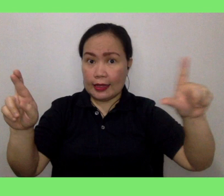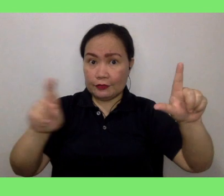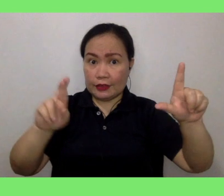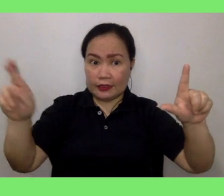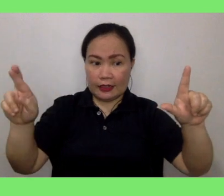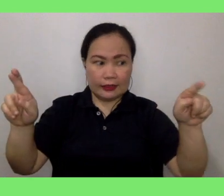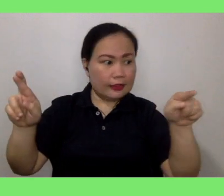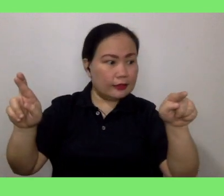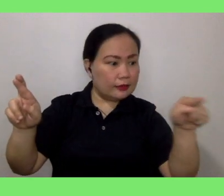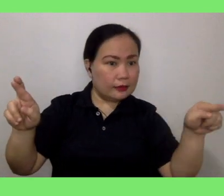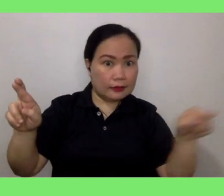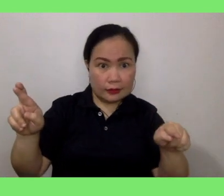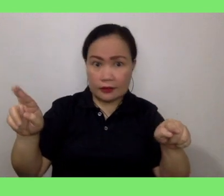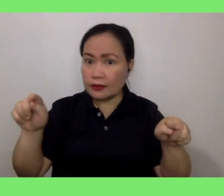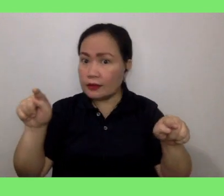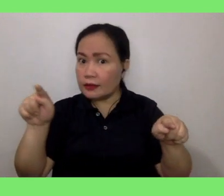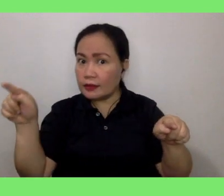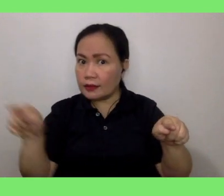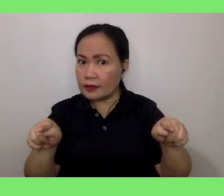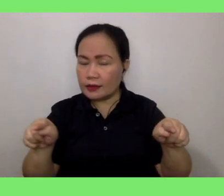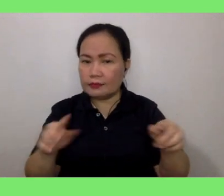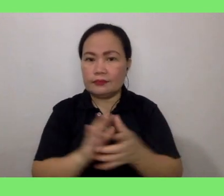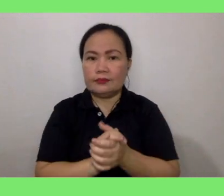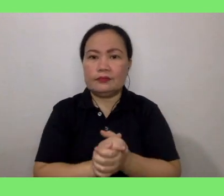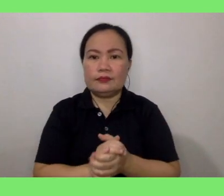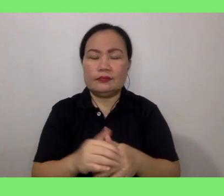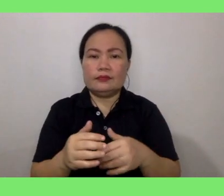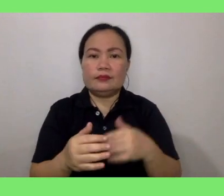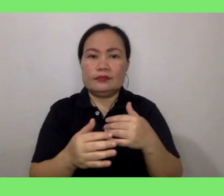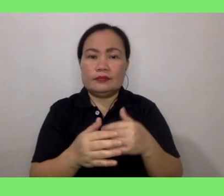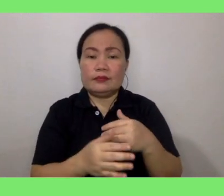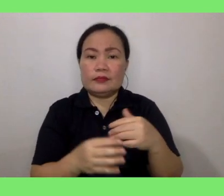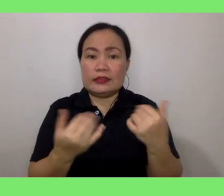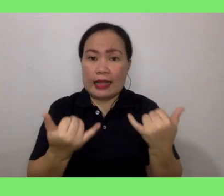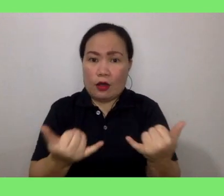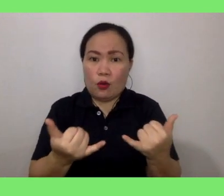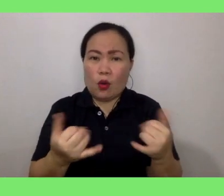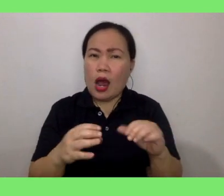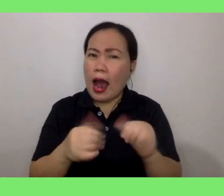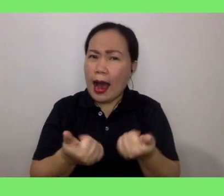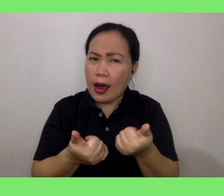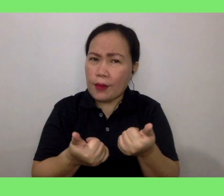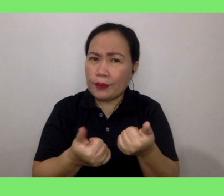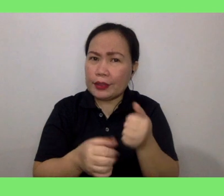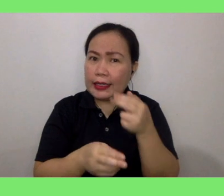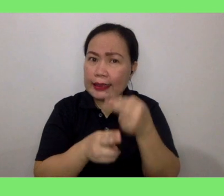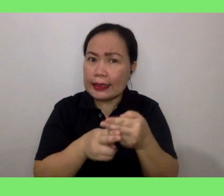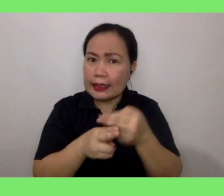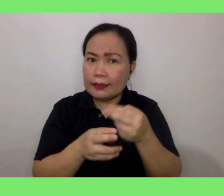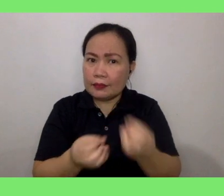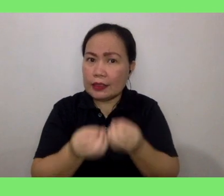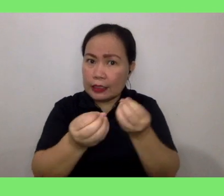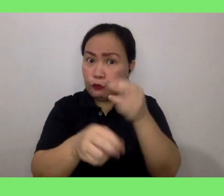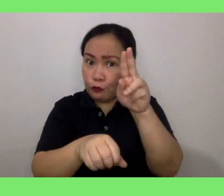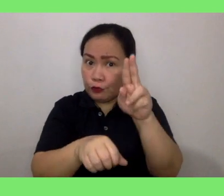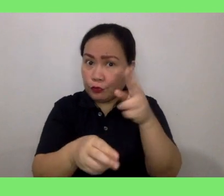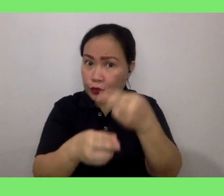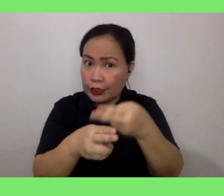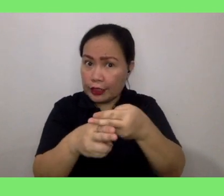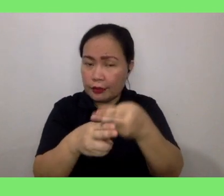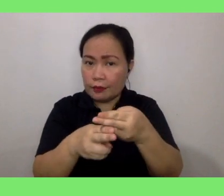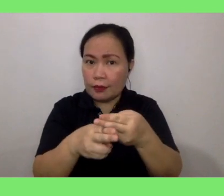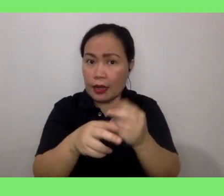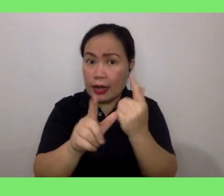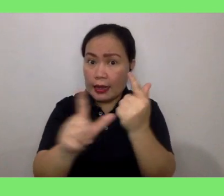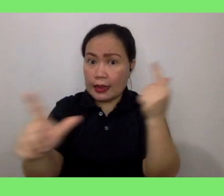yan. Okay. How do we name a line? So, it is named by a single lowercase script letter. Pag sinabi nating